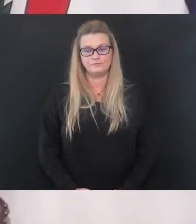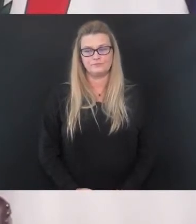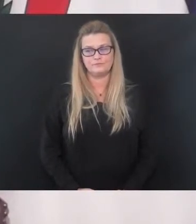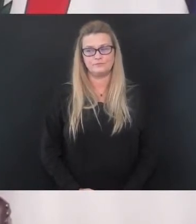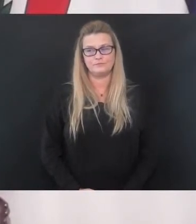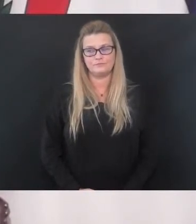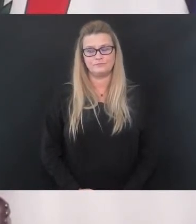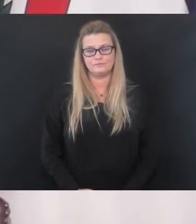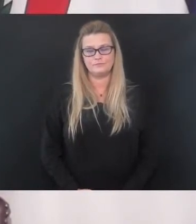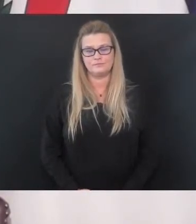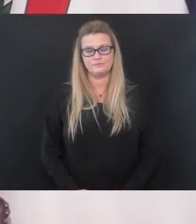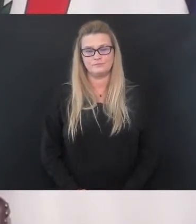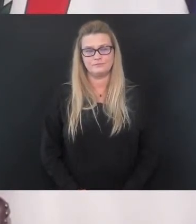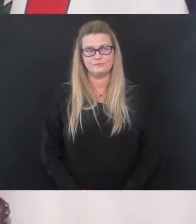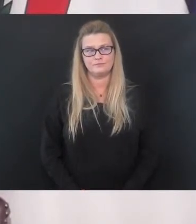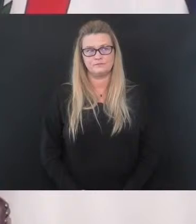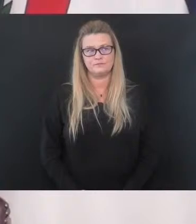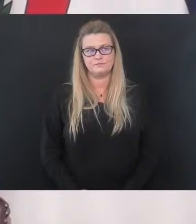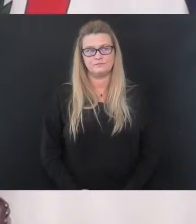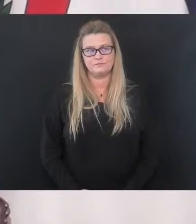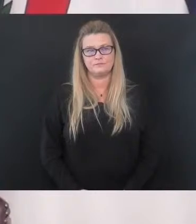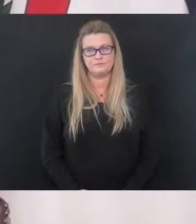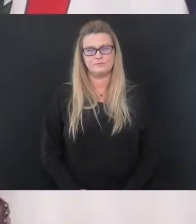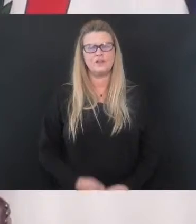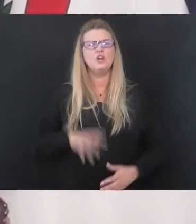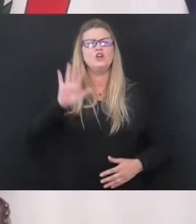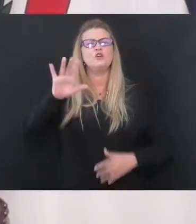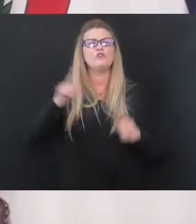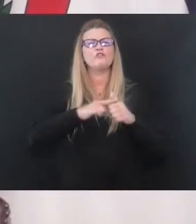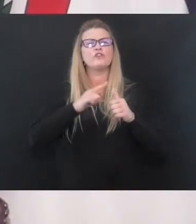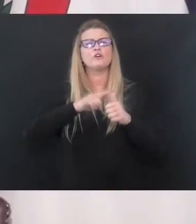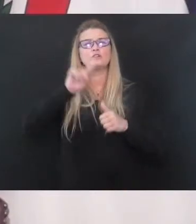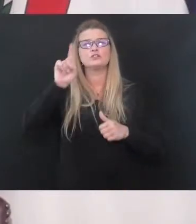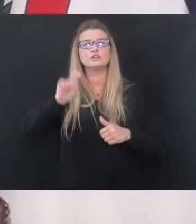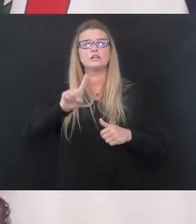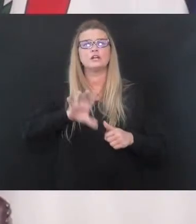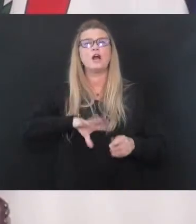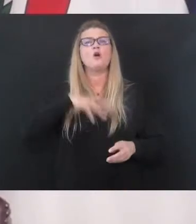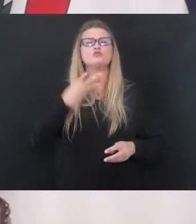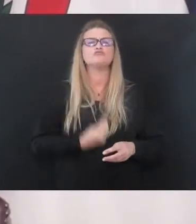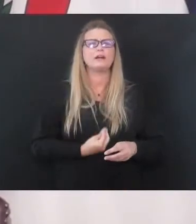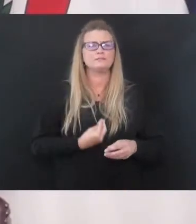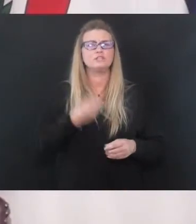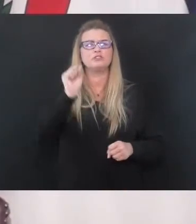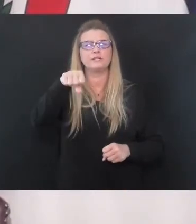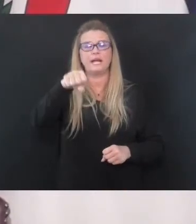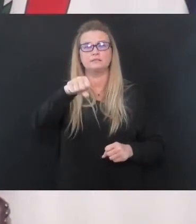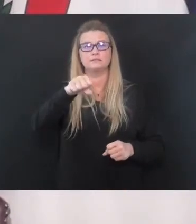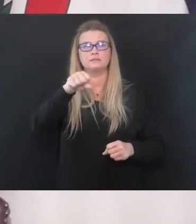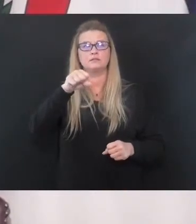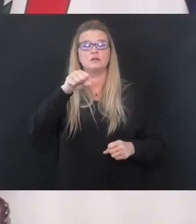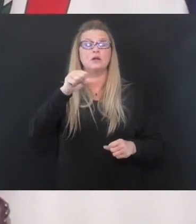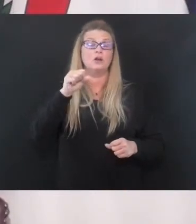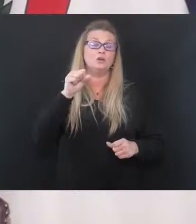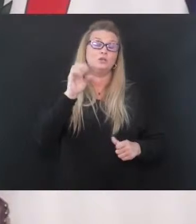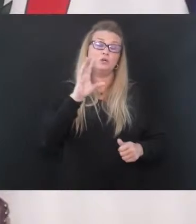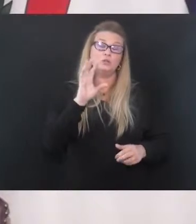I've lost your first question. What was your first question again? Oh, on the transgender stuff. You know, yep.